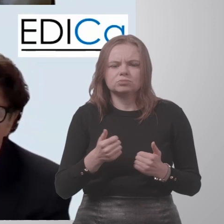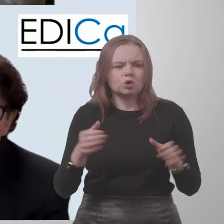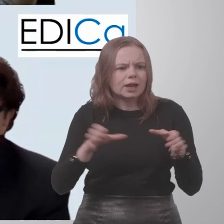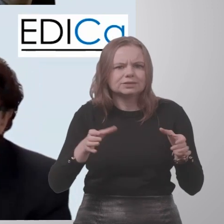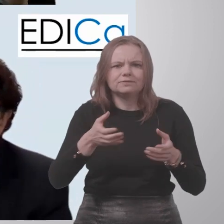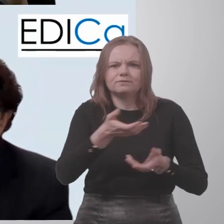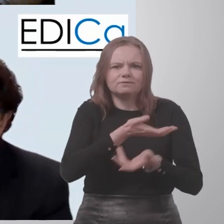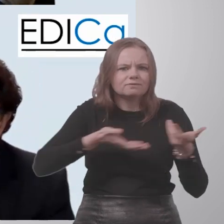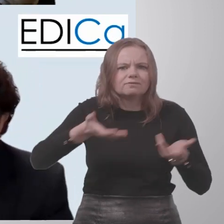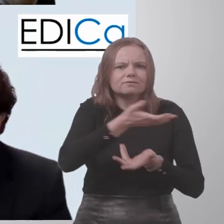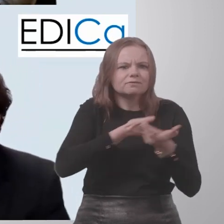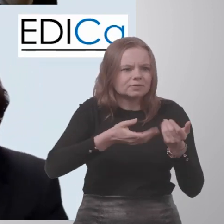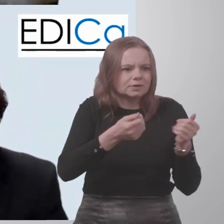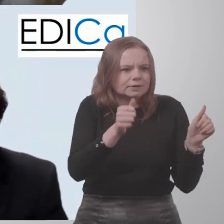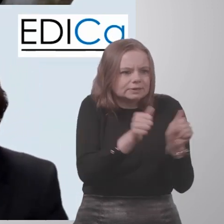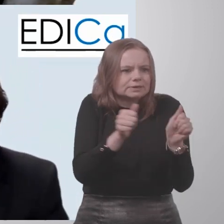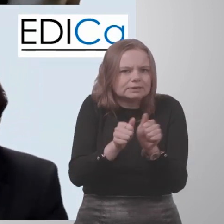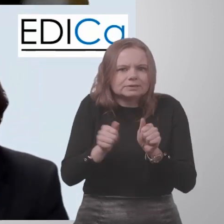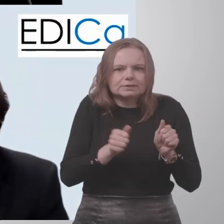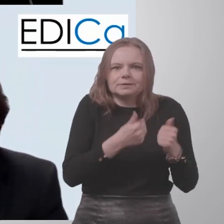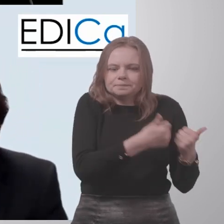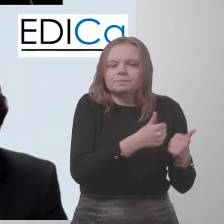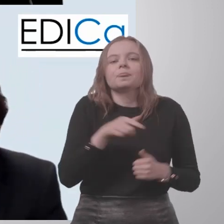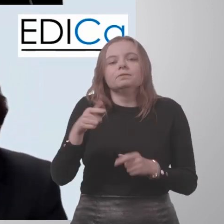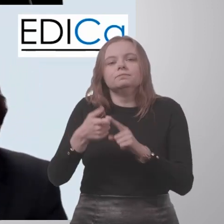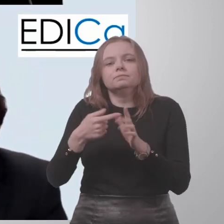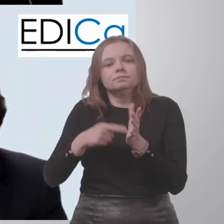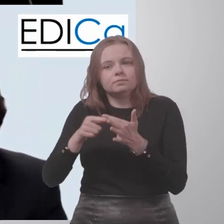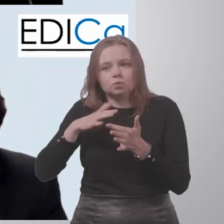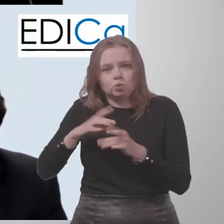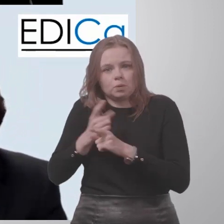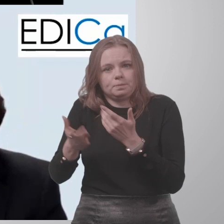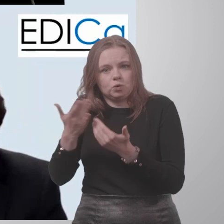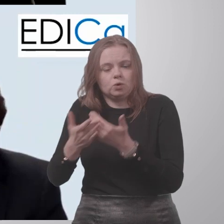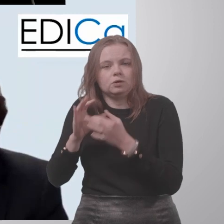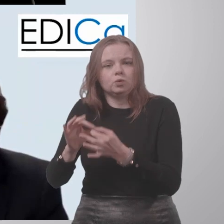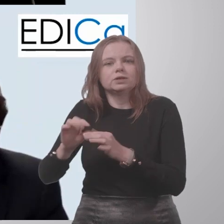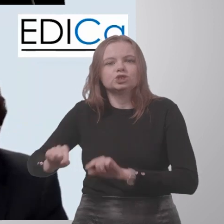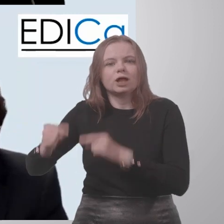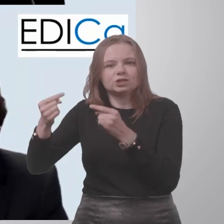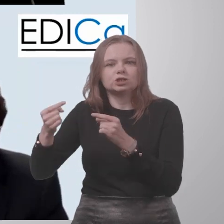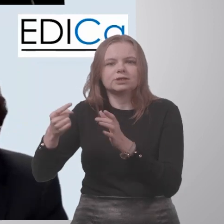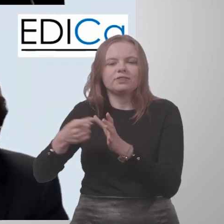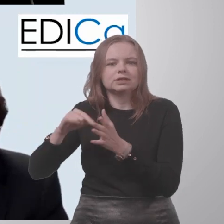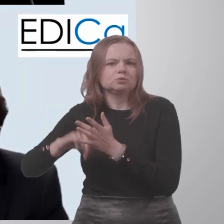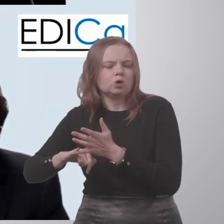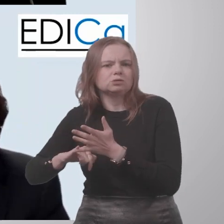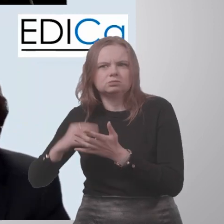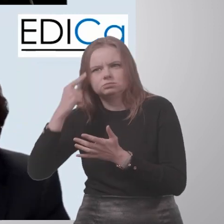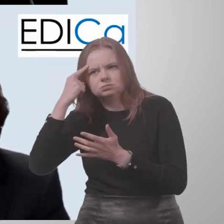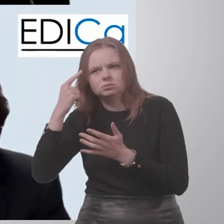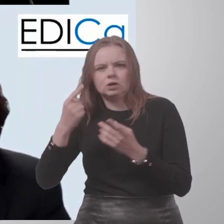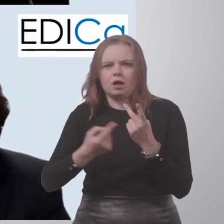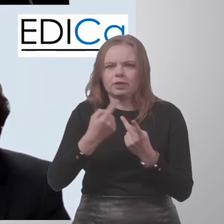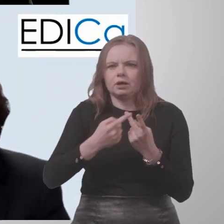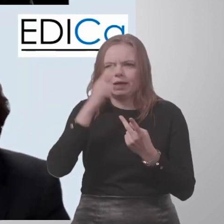going. Kate, could you say a little bit more about the challenges with Athena Swan and how or other initiatives like it could be